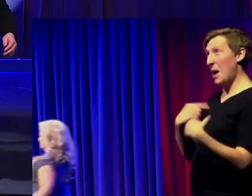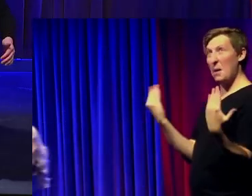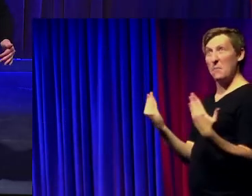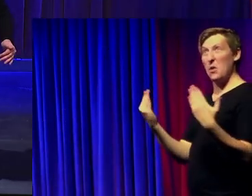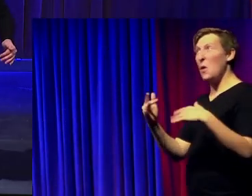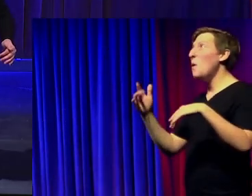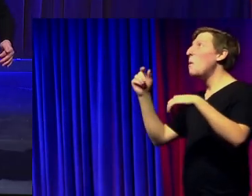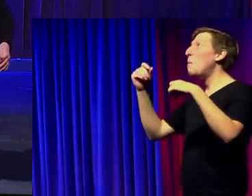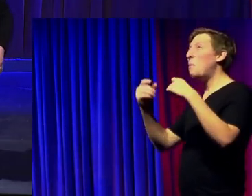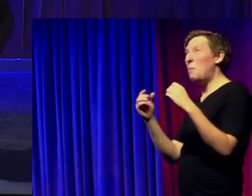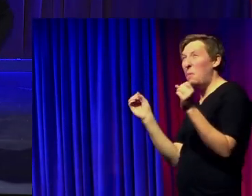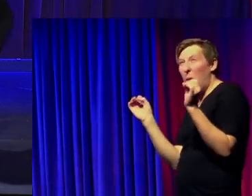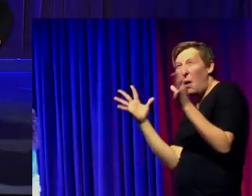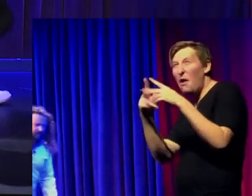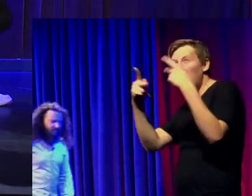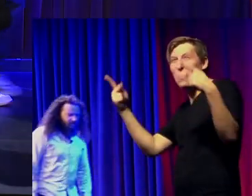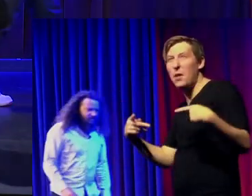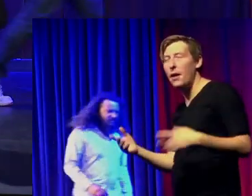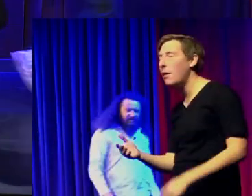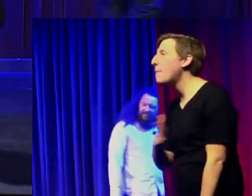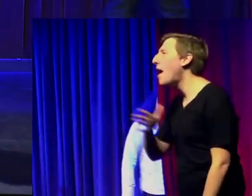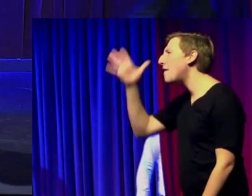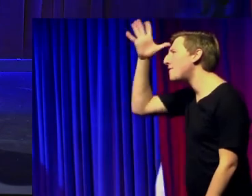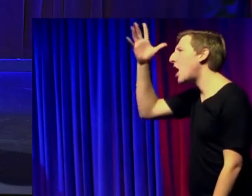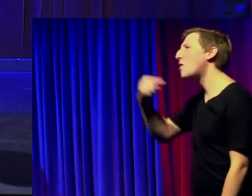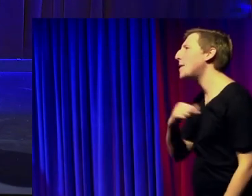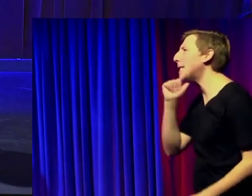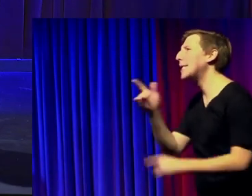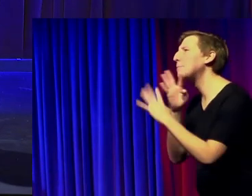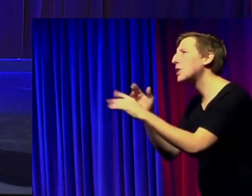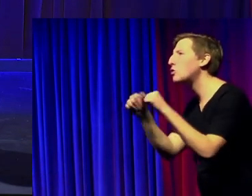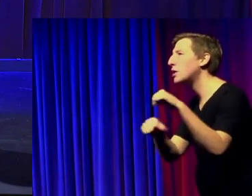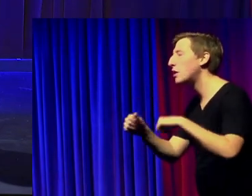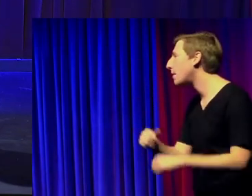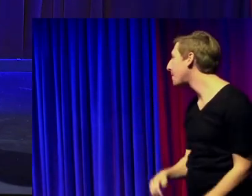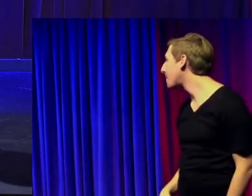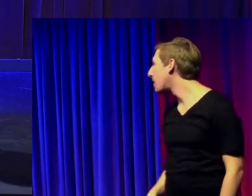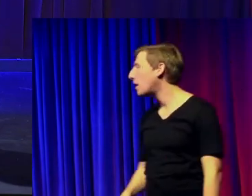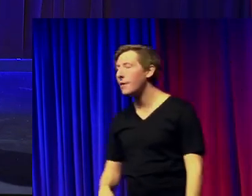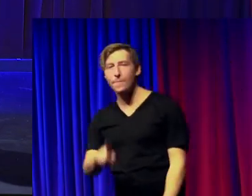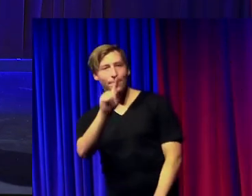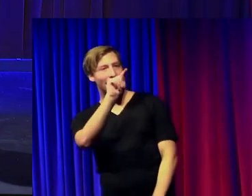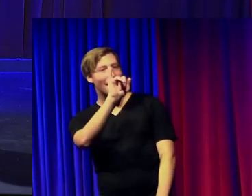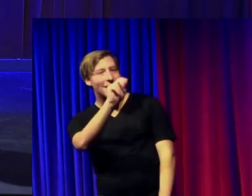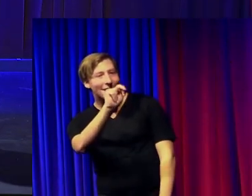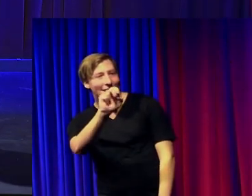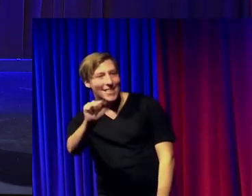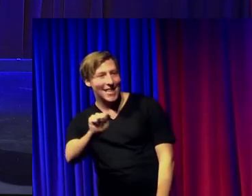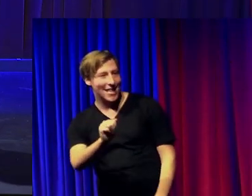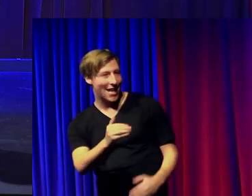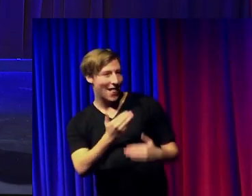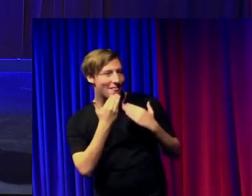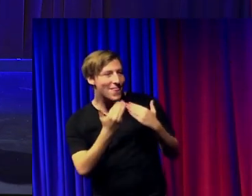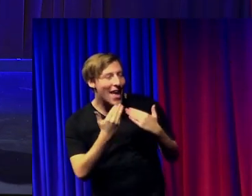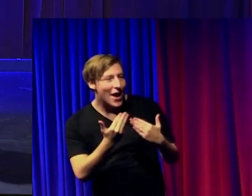crazy. My dad and I are not speaking. Hey, Tina. Thanks so much for coming to my wedding here at this abandoned building.